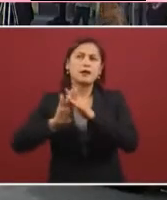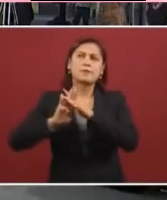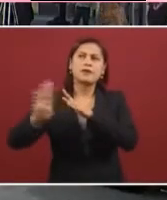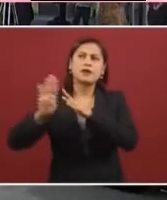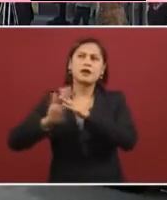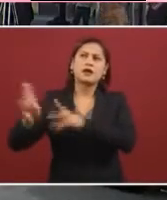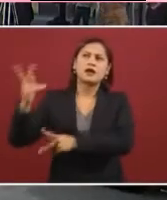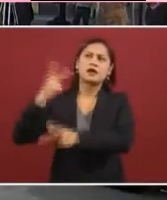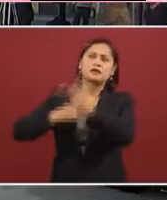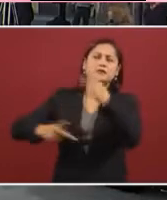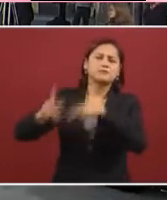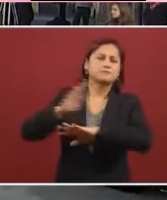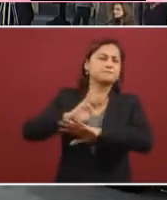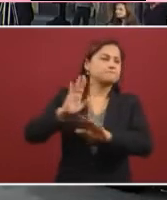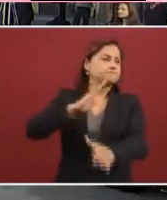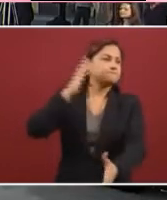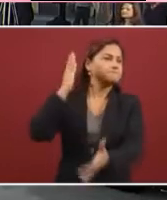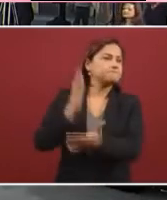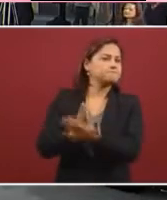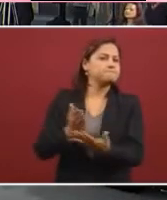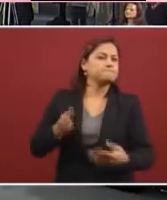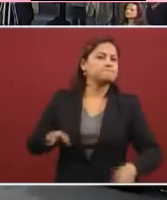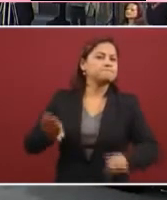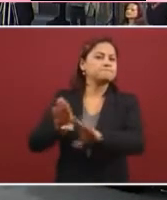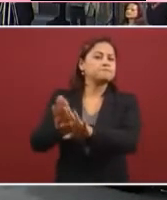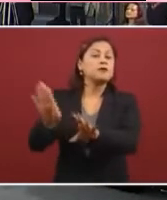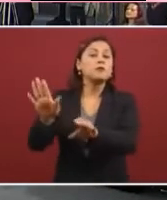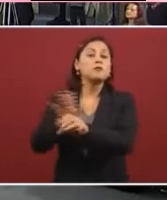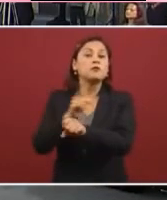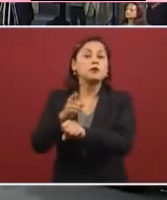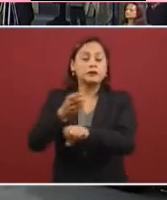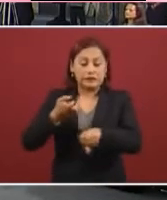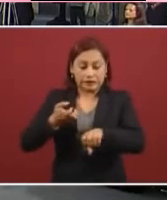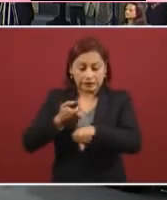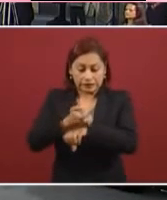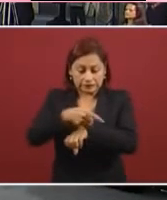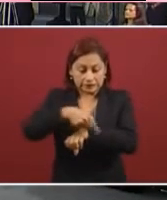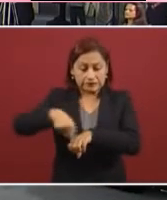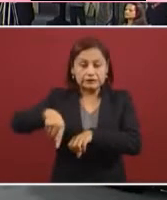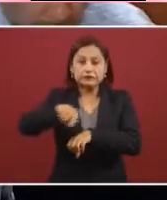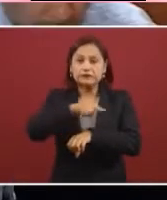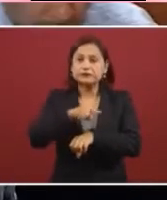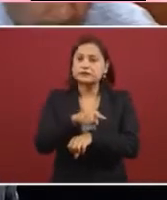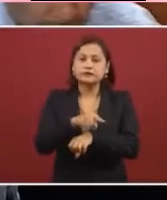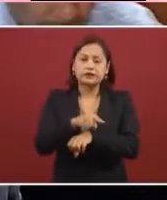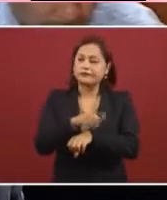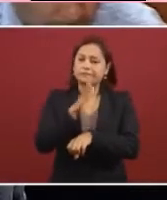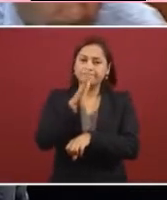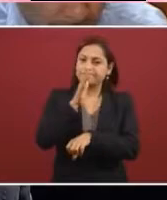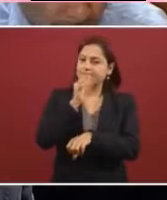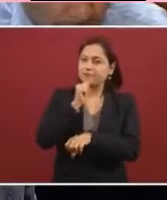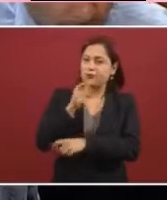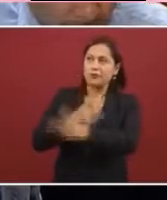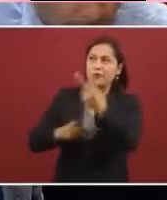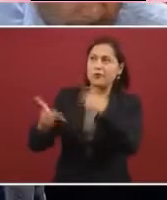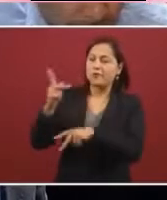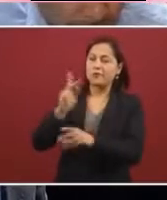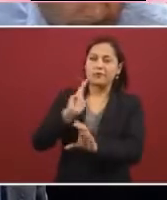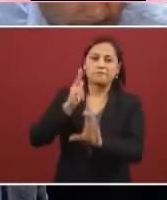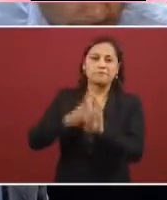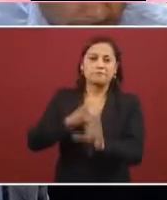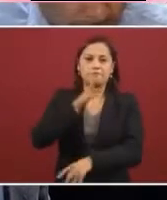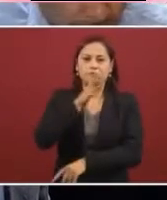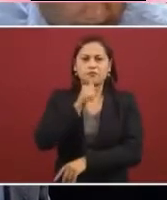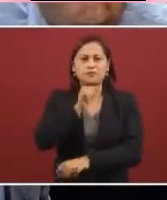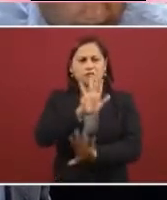caravans of immigrants because they don't have infrastructure that's necessary to receive them. What do you